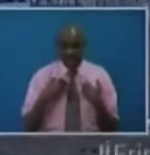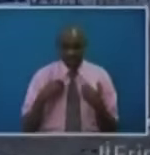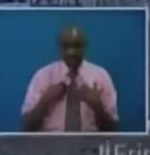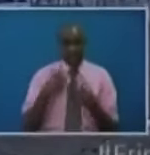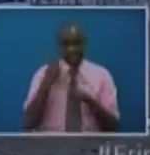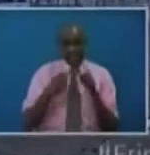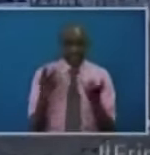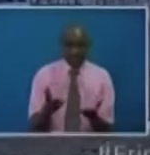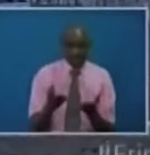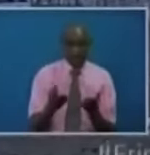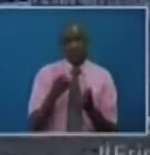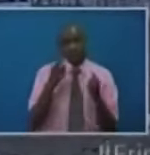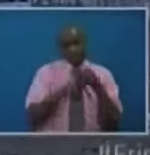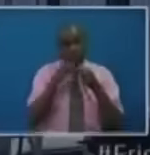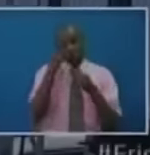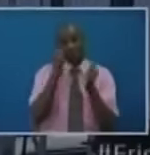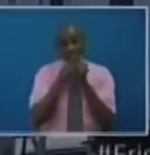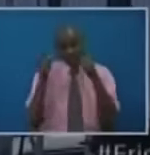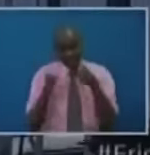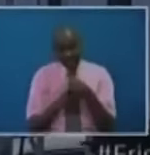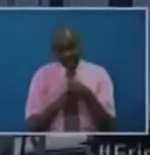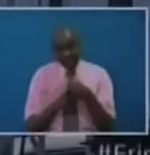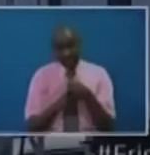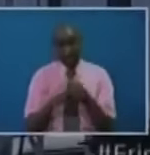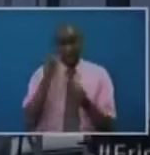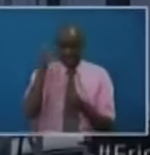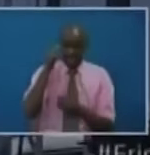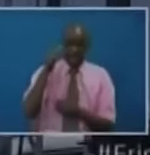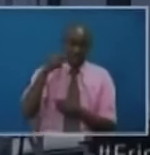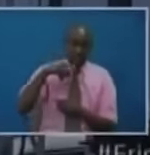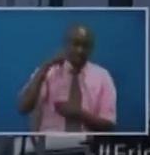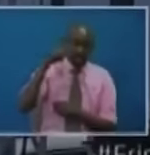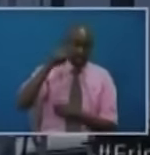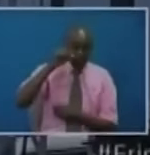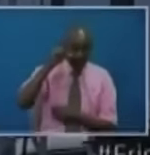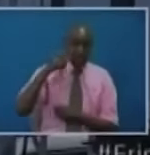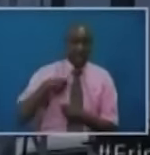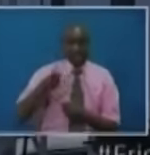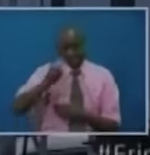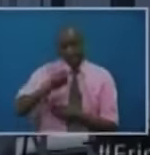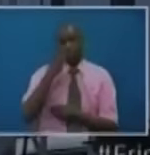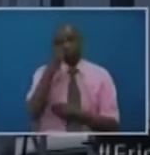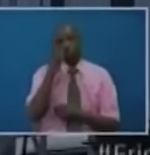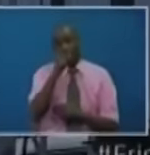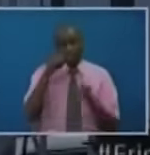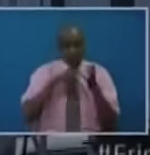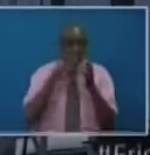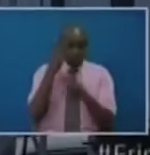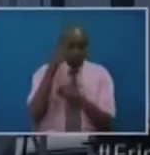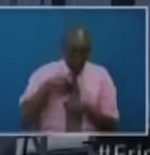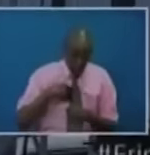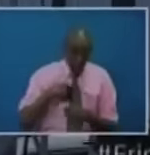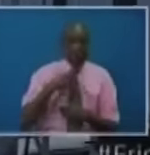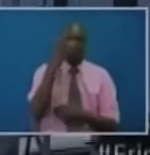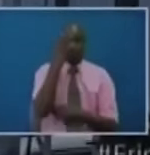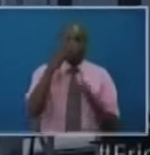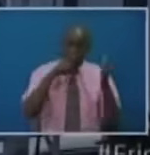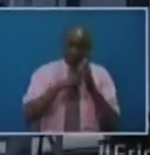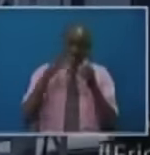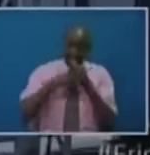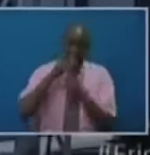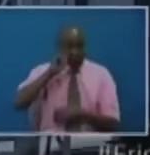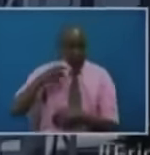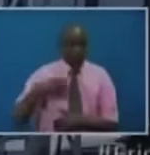the year to June 2016, Kenya Power Company added 1.2 million new customers to reach a total of 4.89